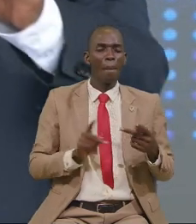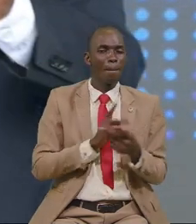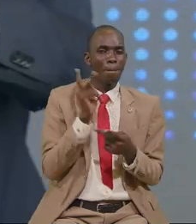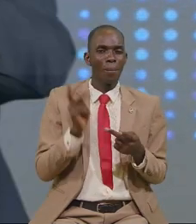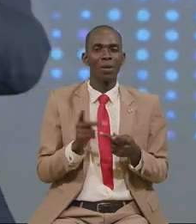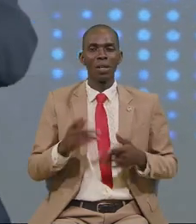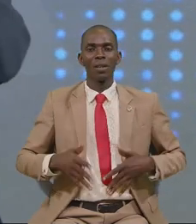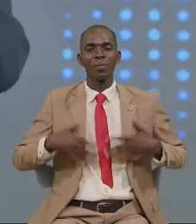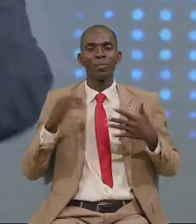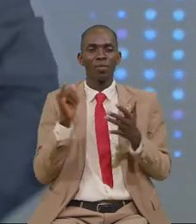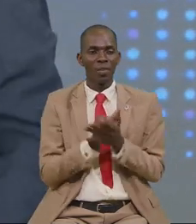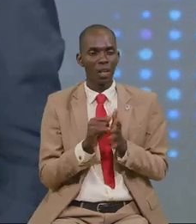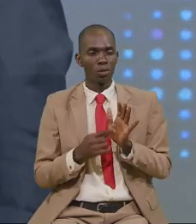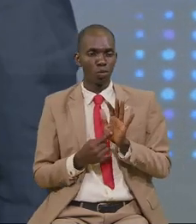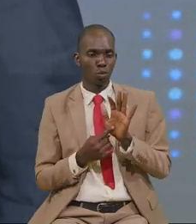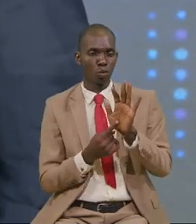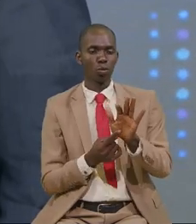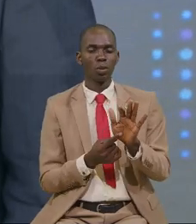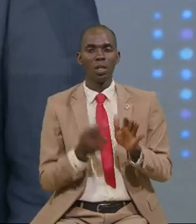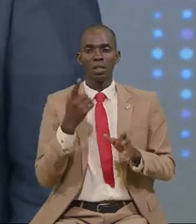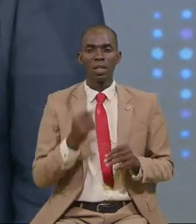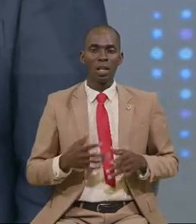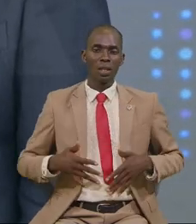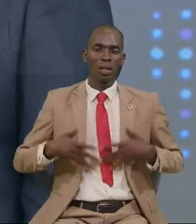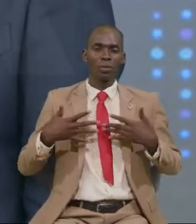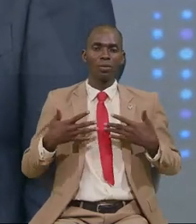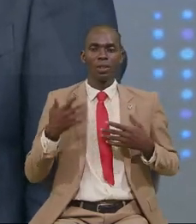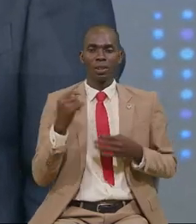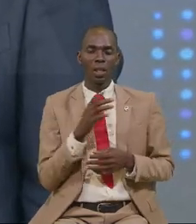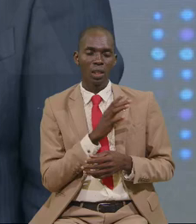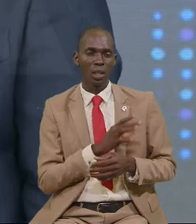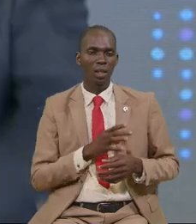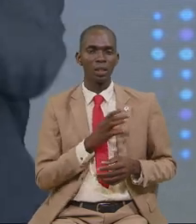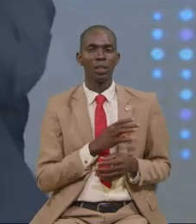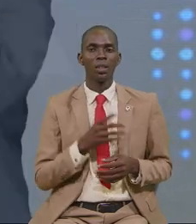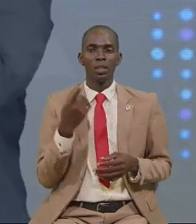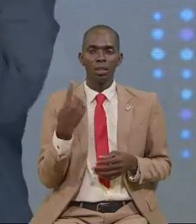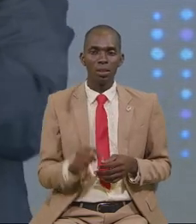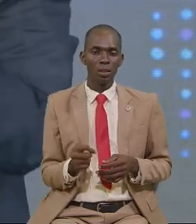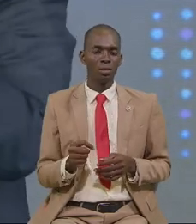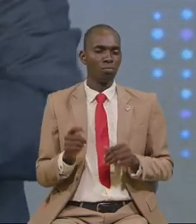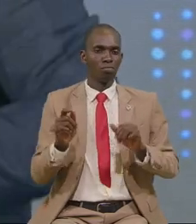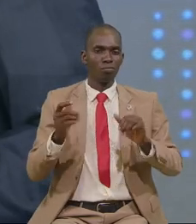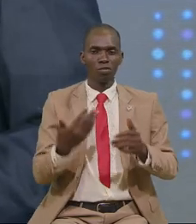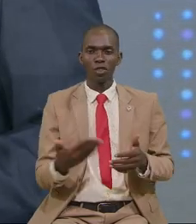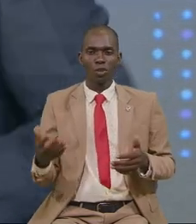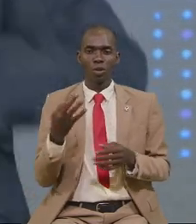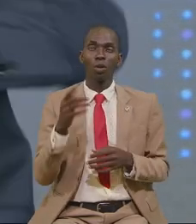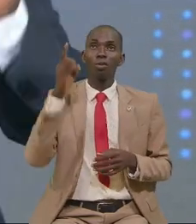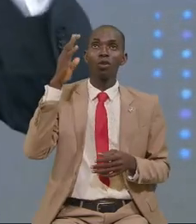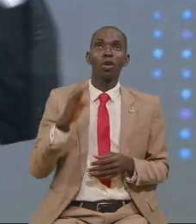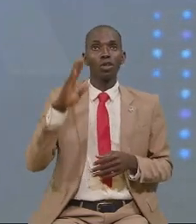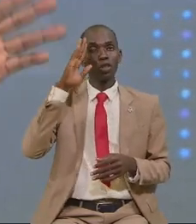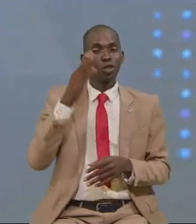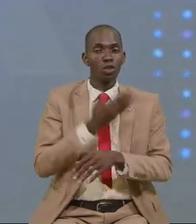that reflected the life, the character, the attributes of God. Son of God,